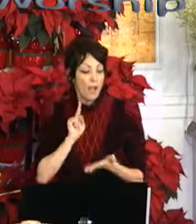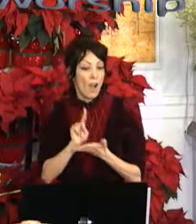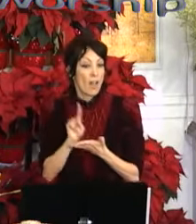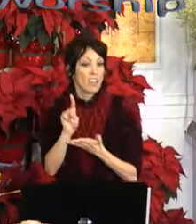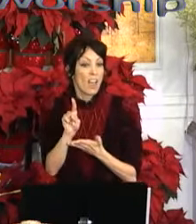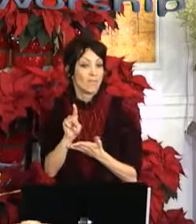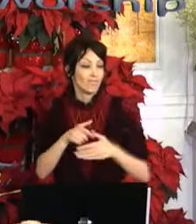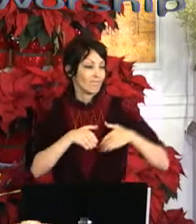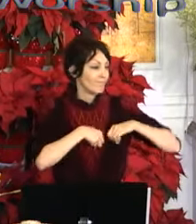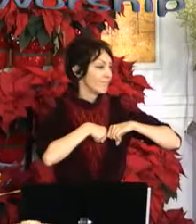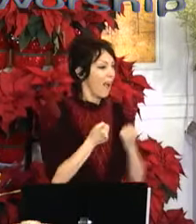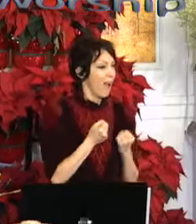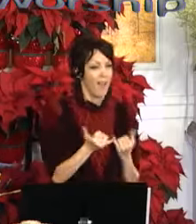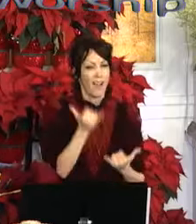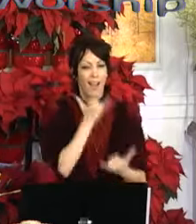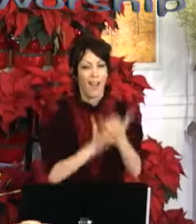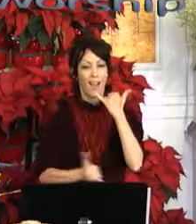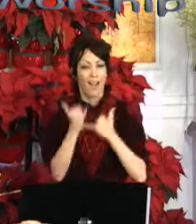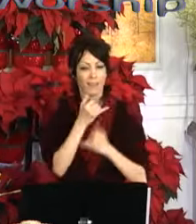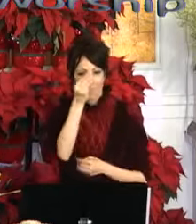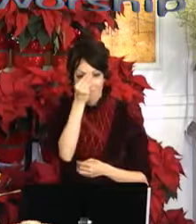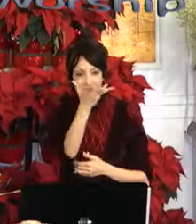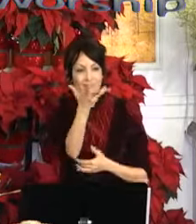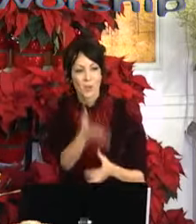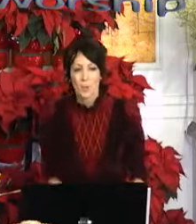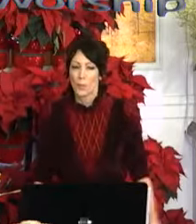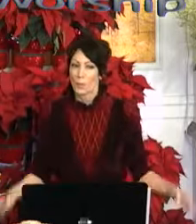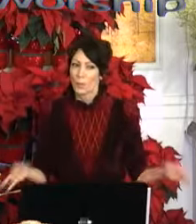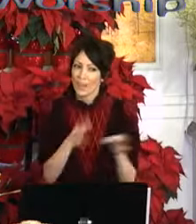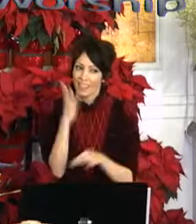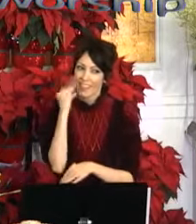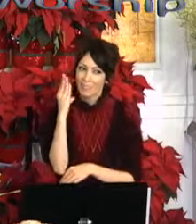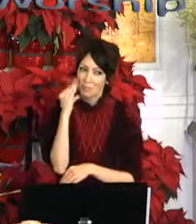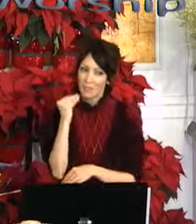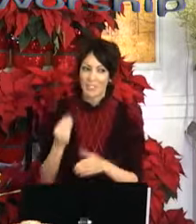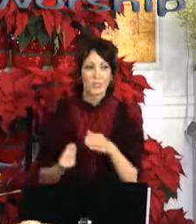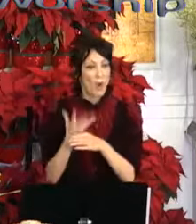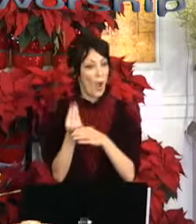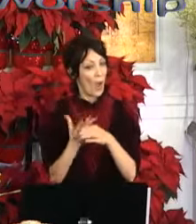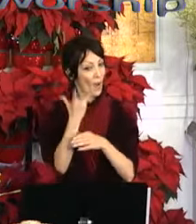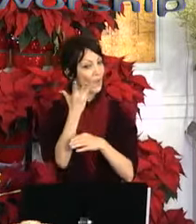Loving might be a mistake, but it's worth making.